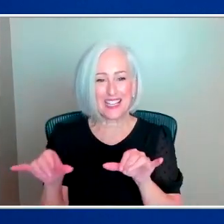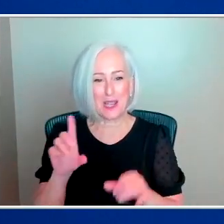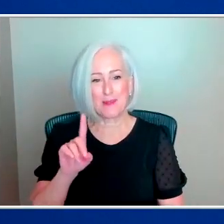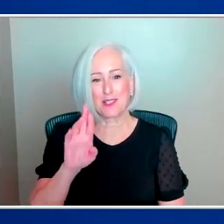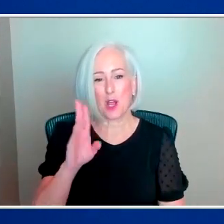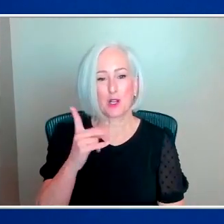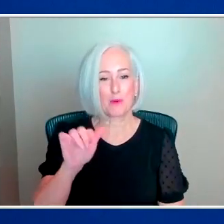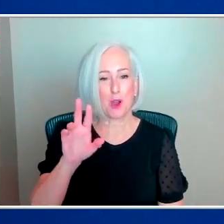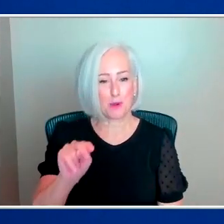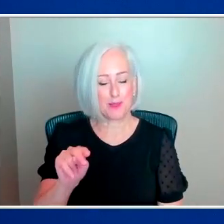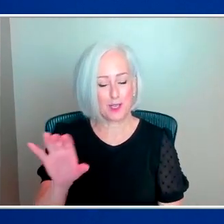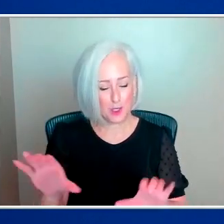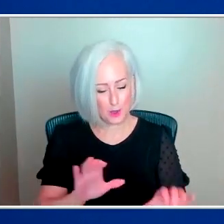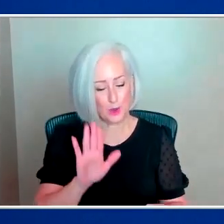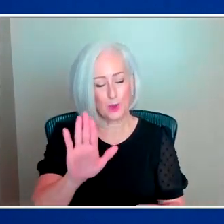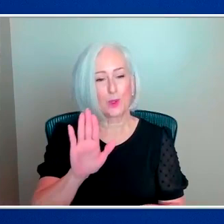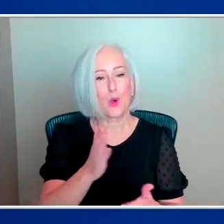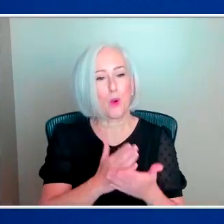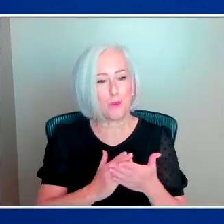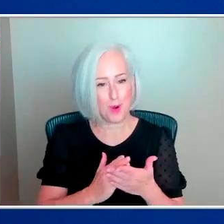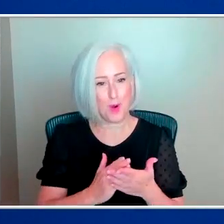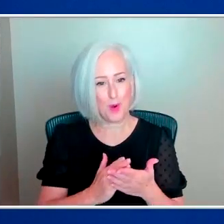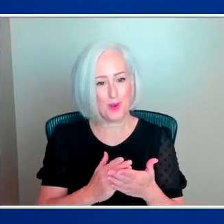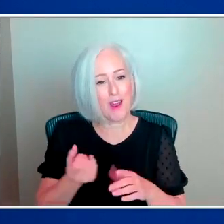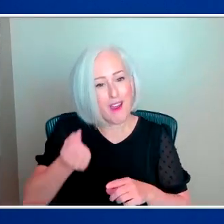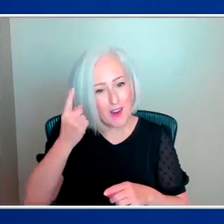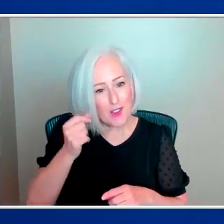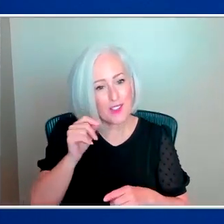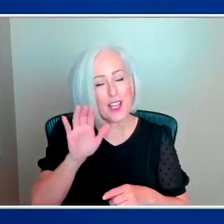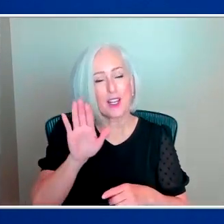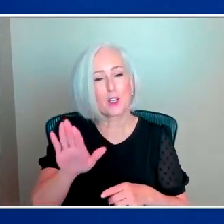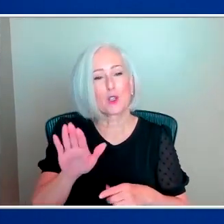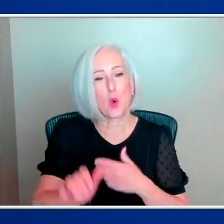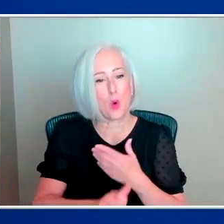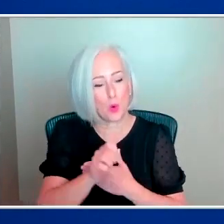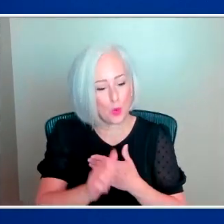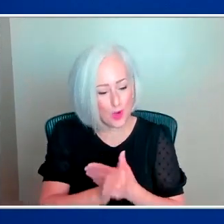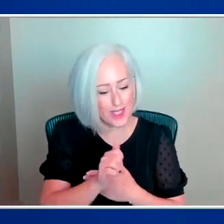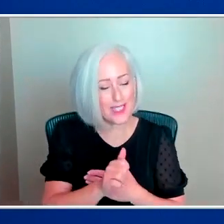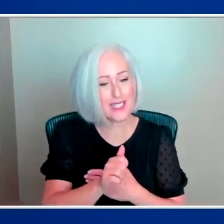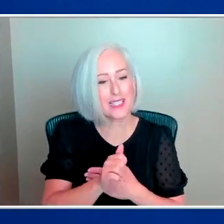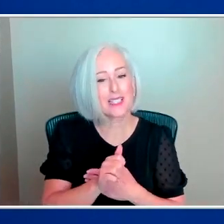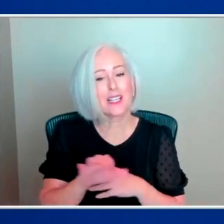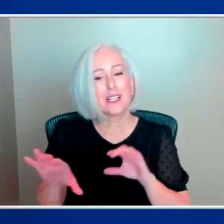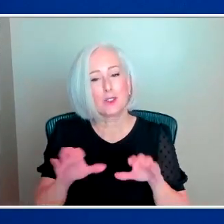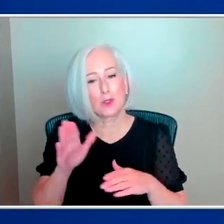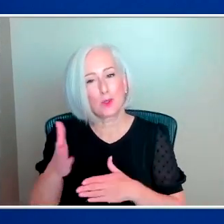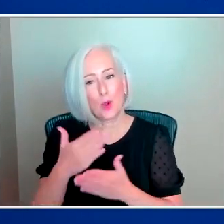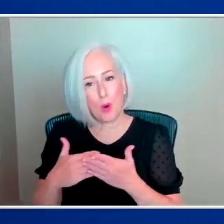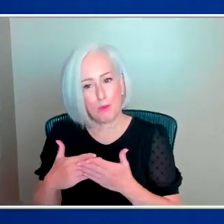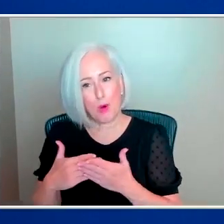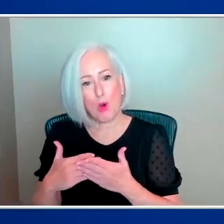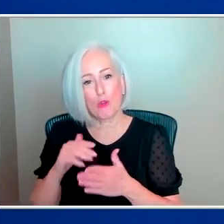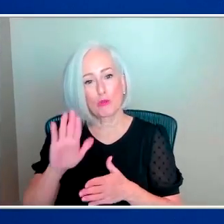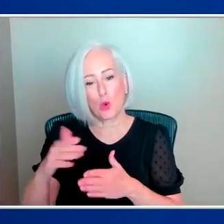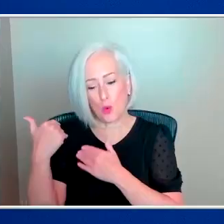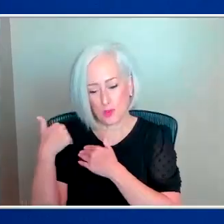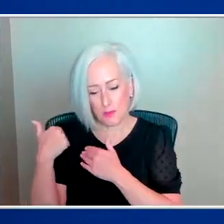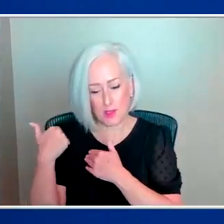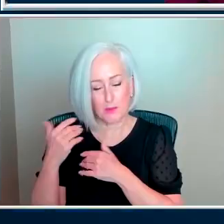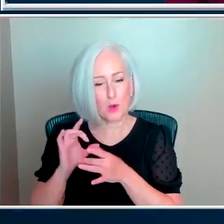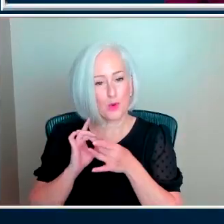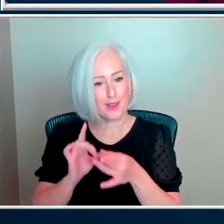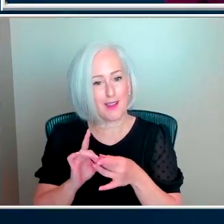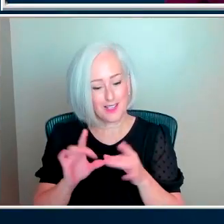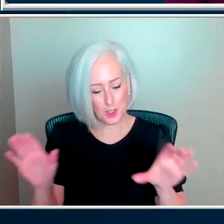and understand those risks that you are going to be doing, but also do your part as far as your actions and what they lead to as